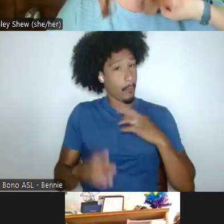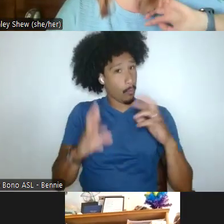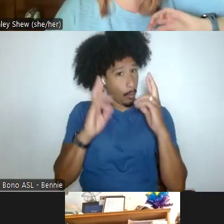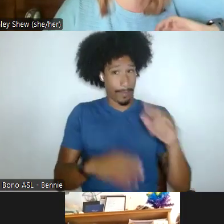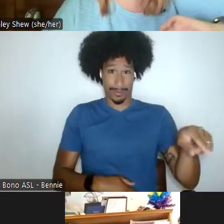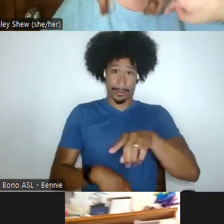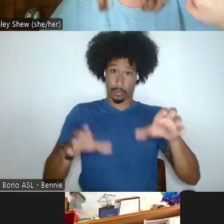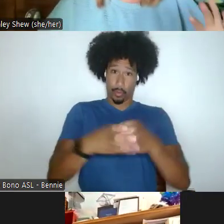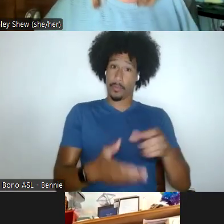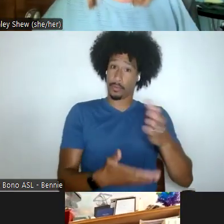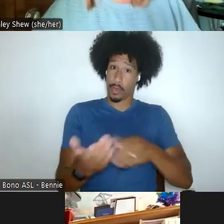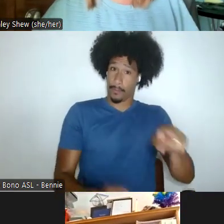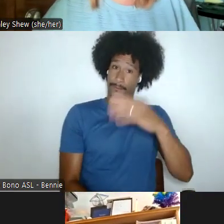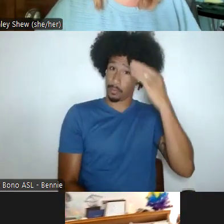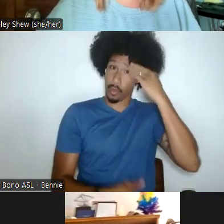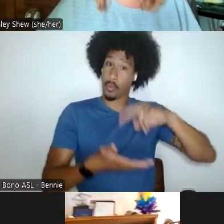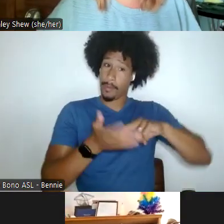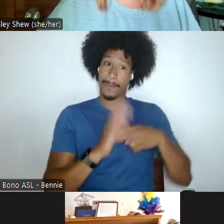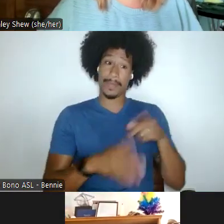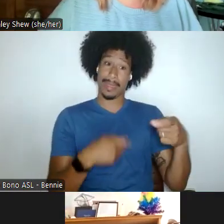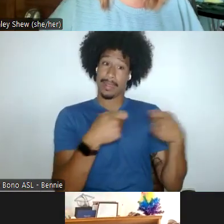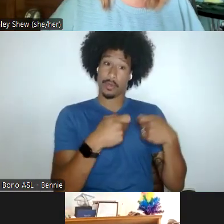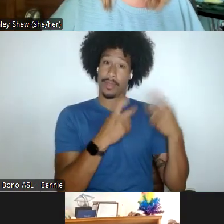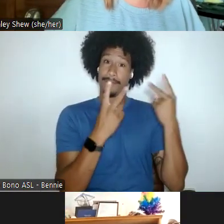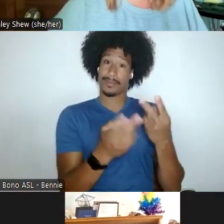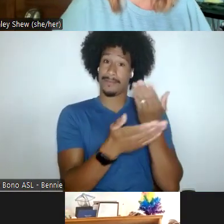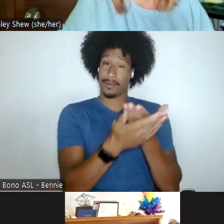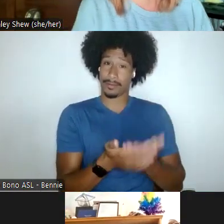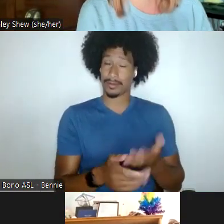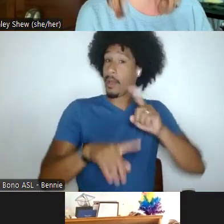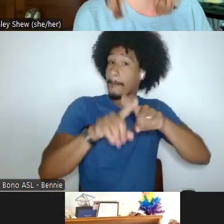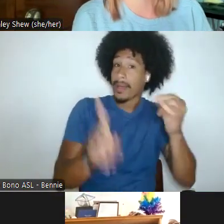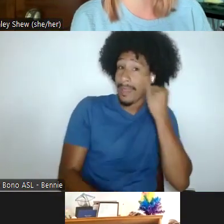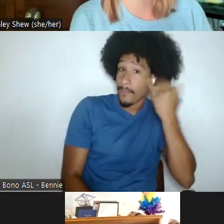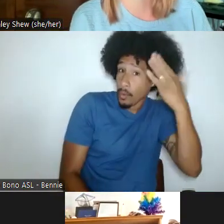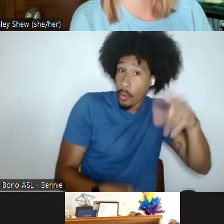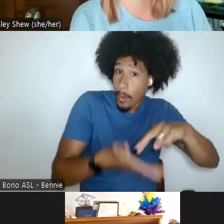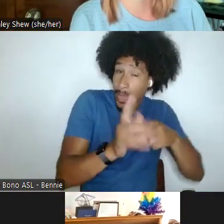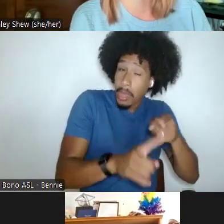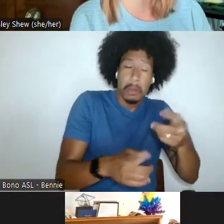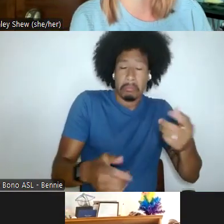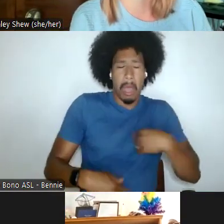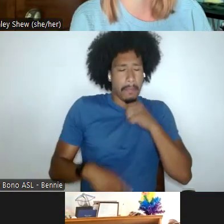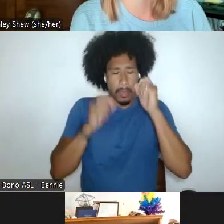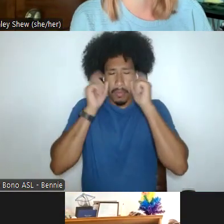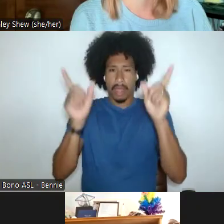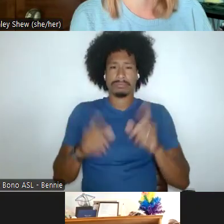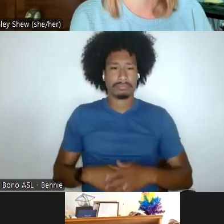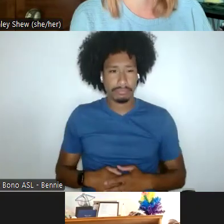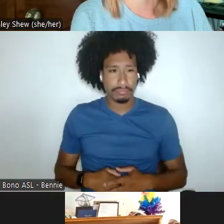visit verification is, but if you don't, that's maybe not surprising. So electronic visit verification is this